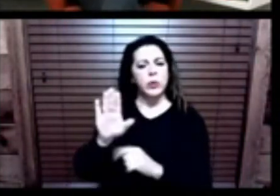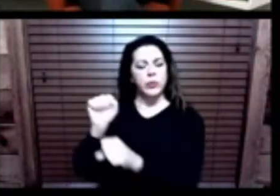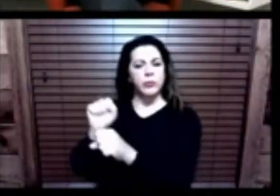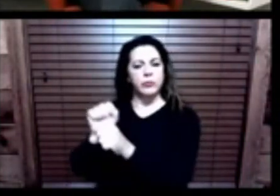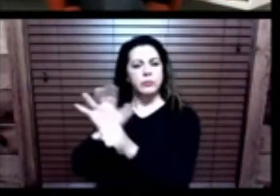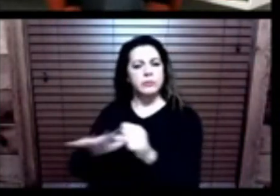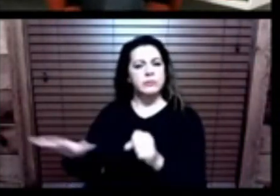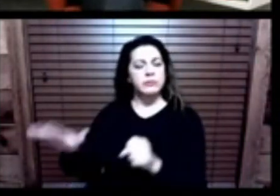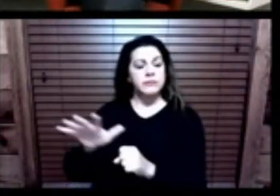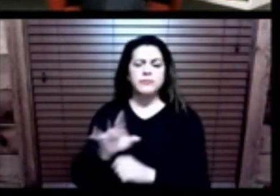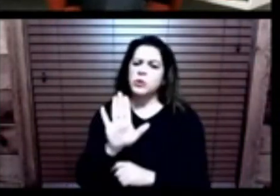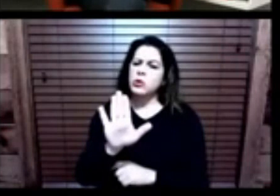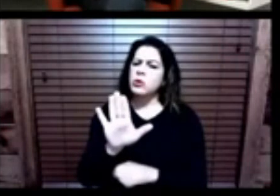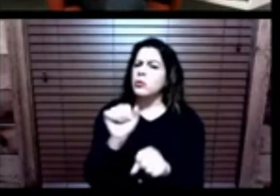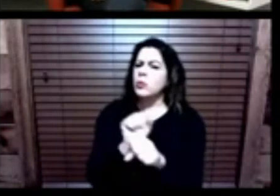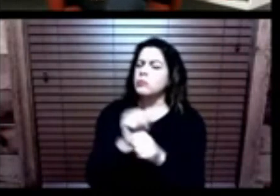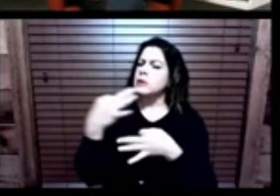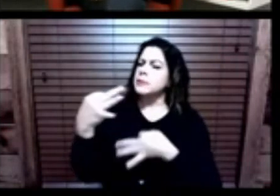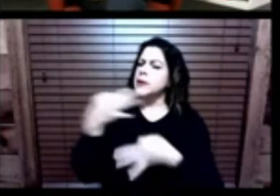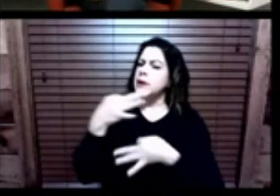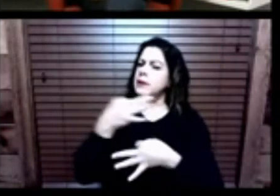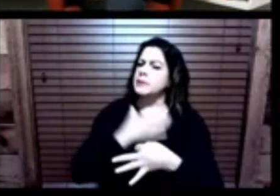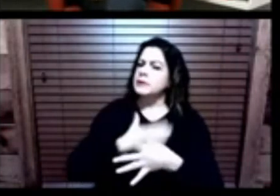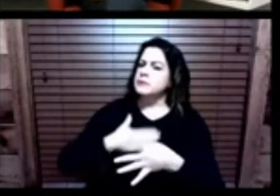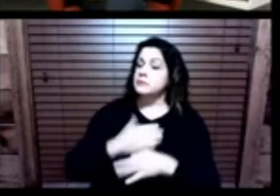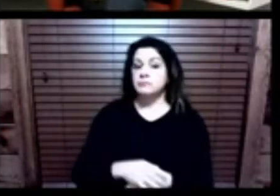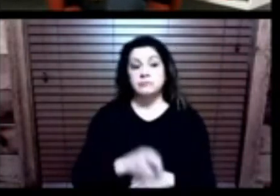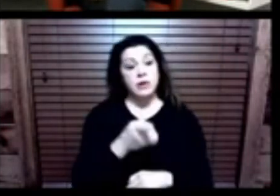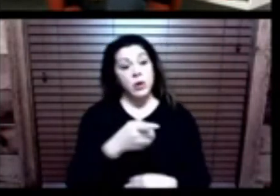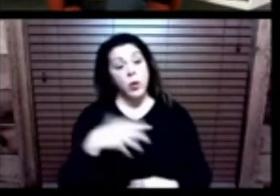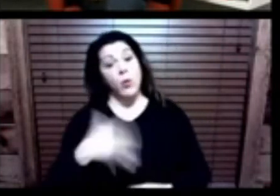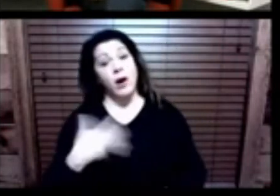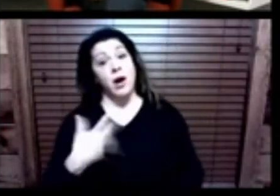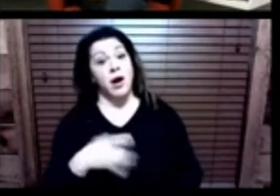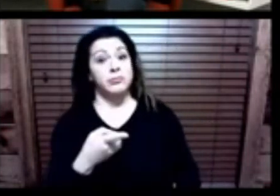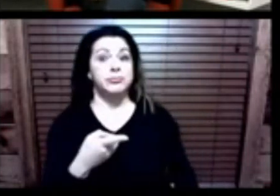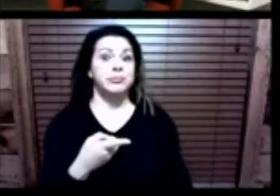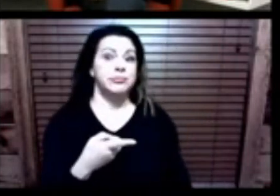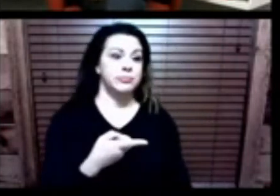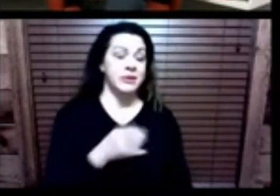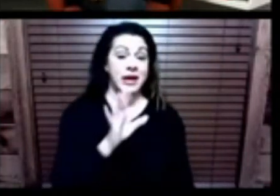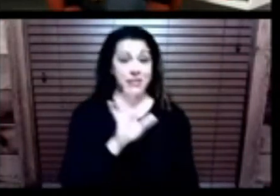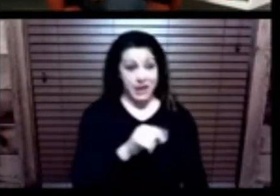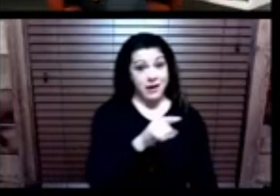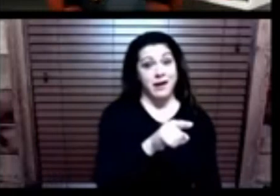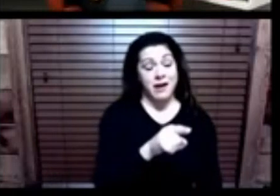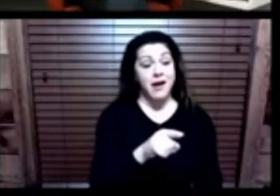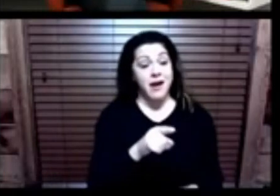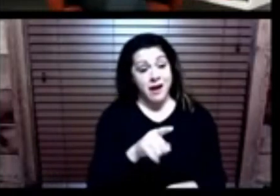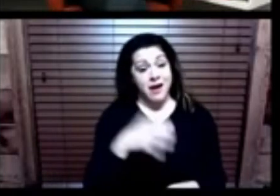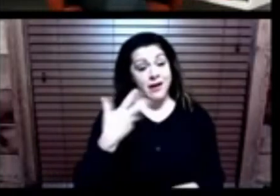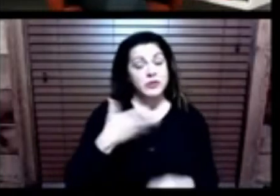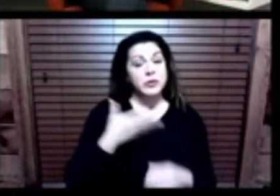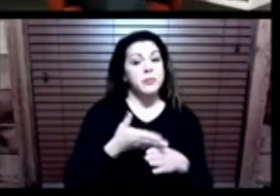work. Wow. That's one of the ones right there that was actually done prior to